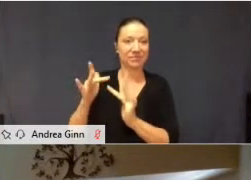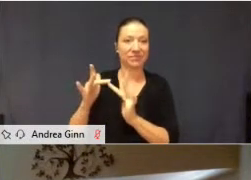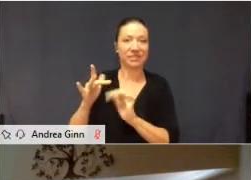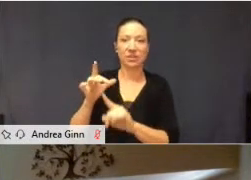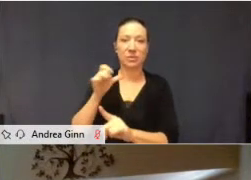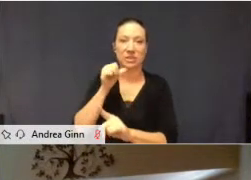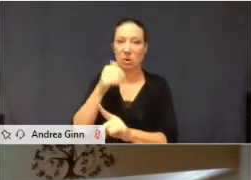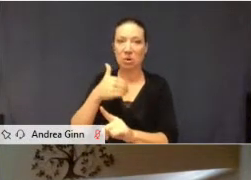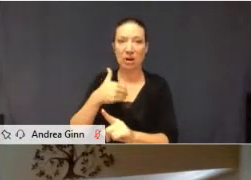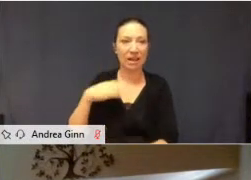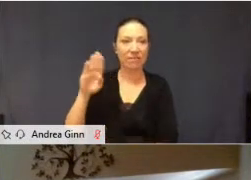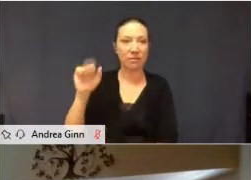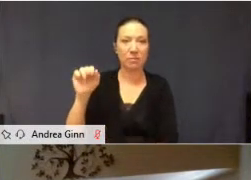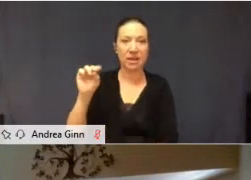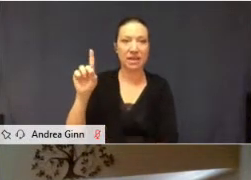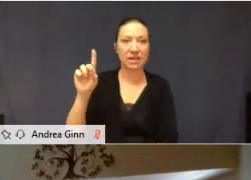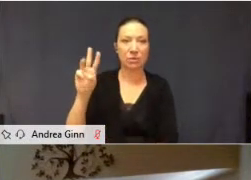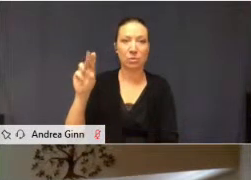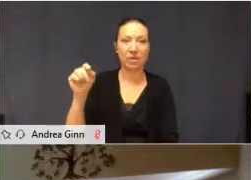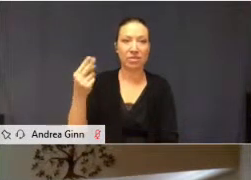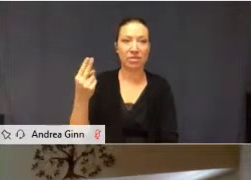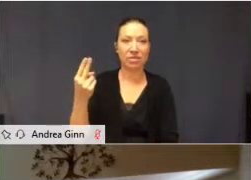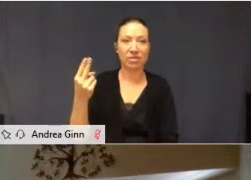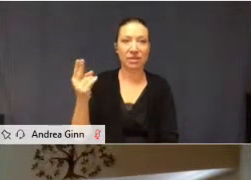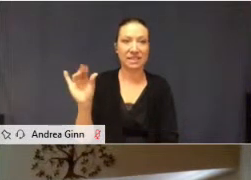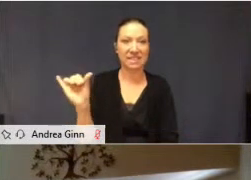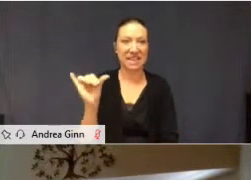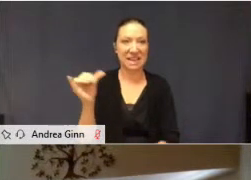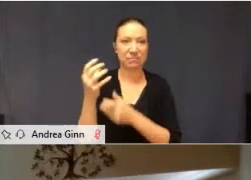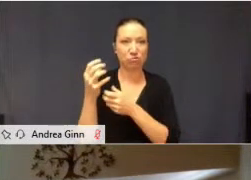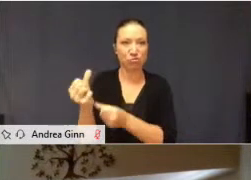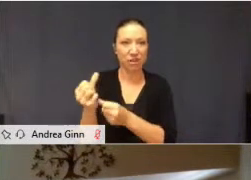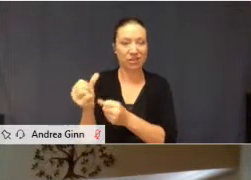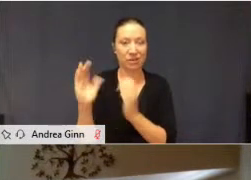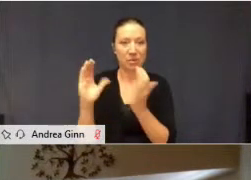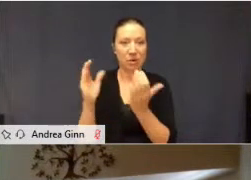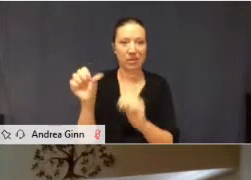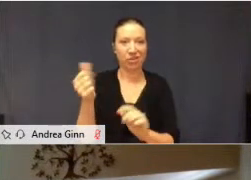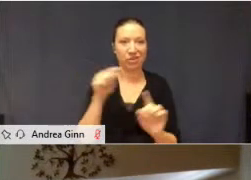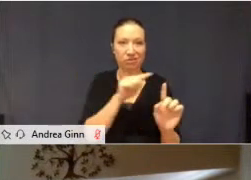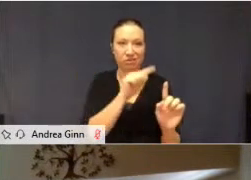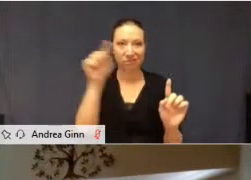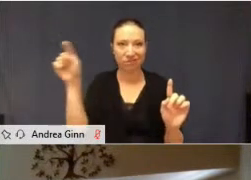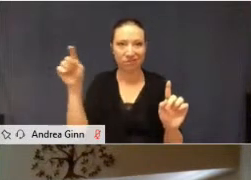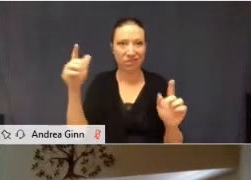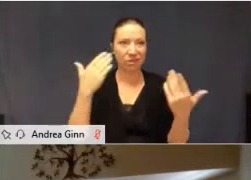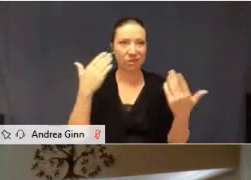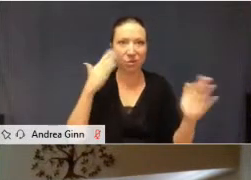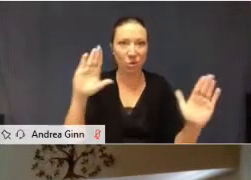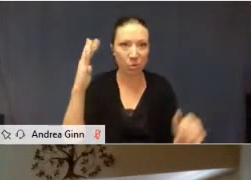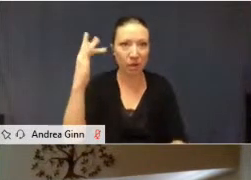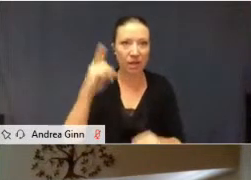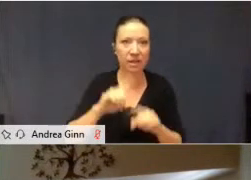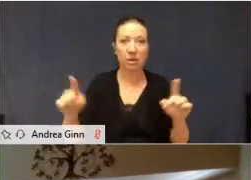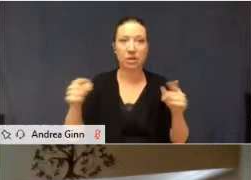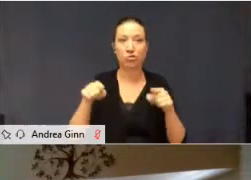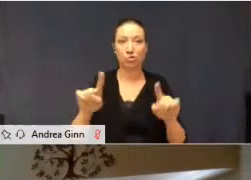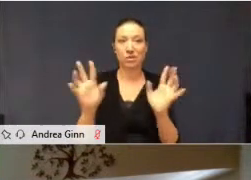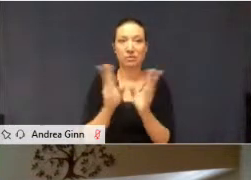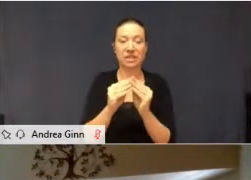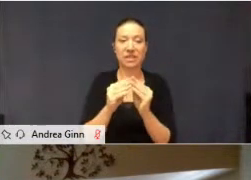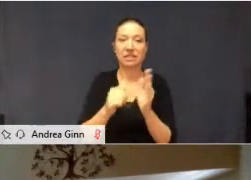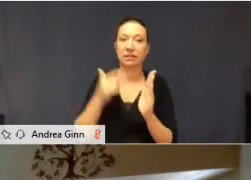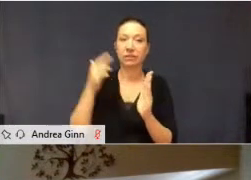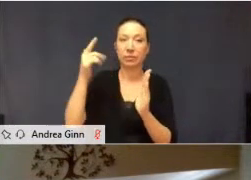amount of bandwidth as everybody else. It's beyond me. So there have been several times throughout these meetings where I get the